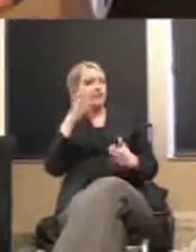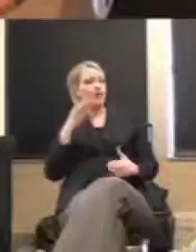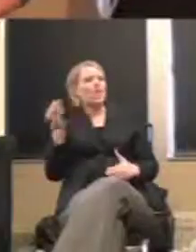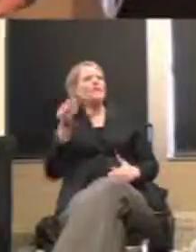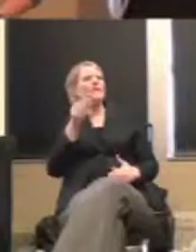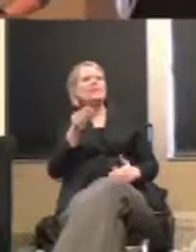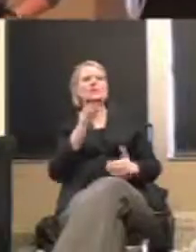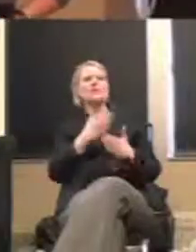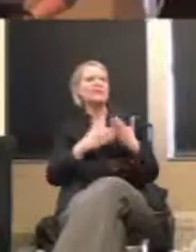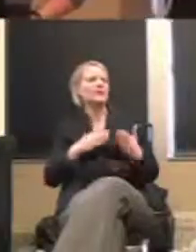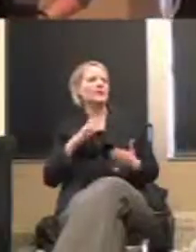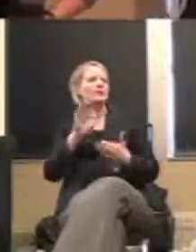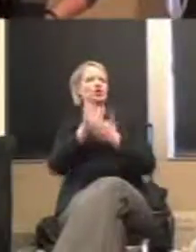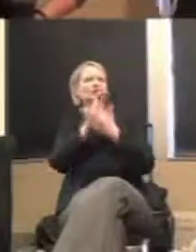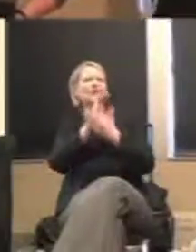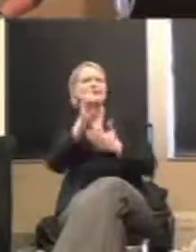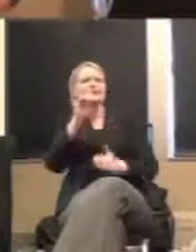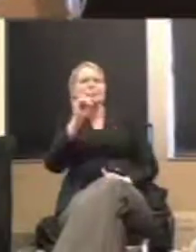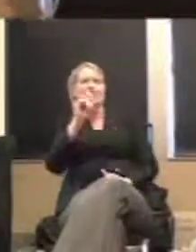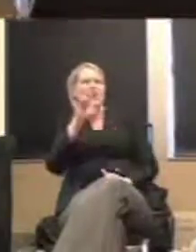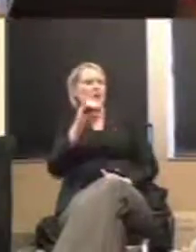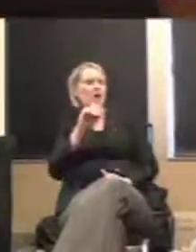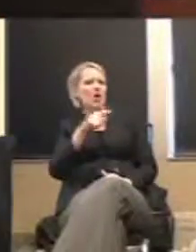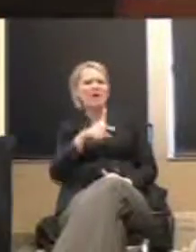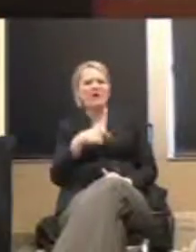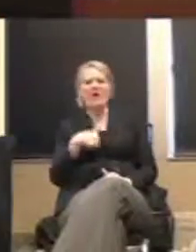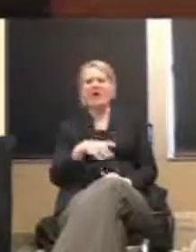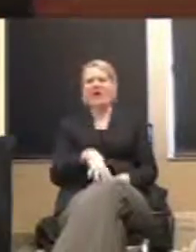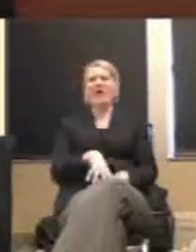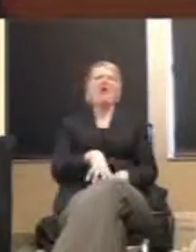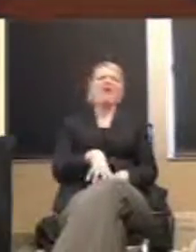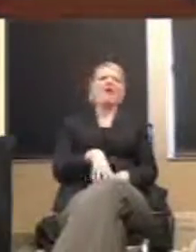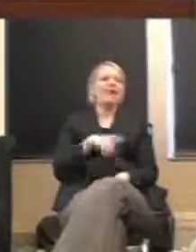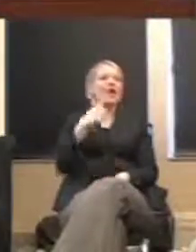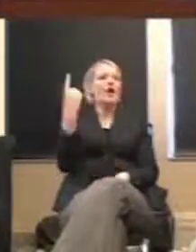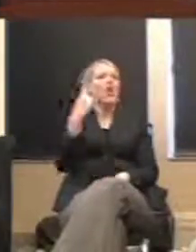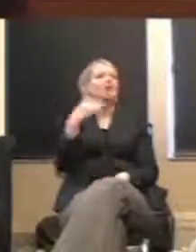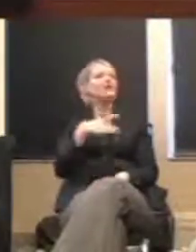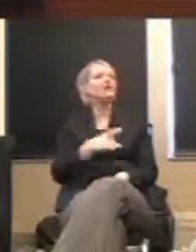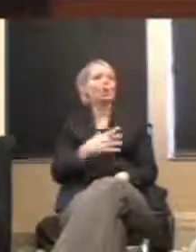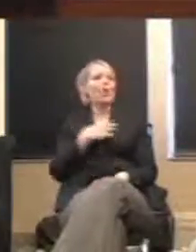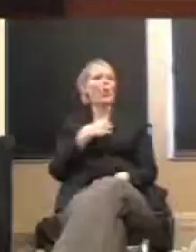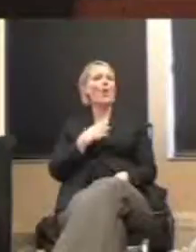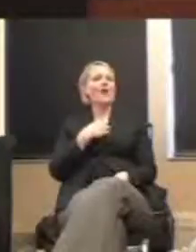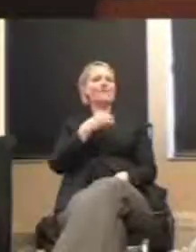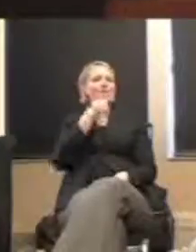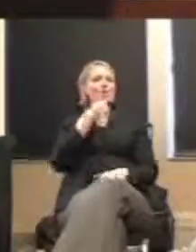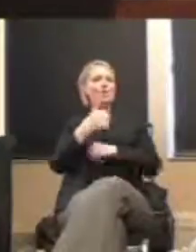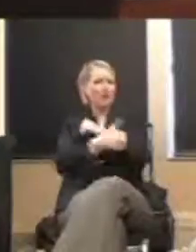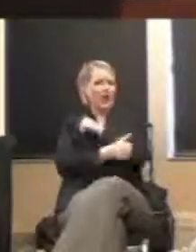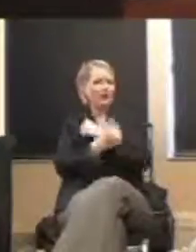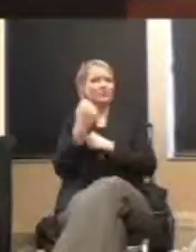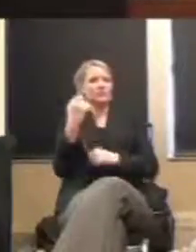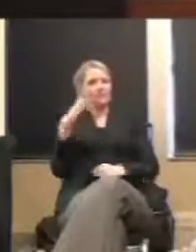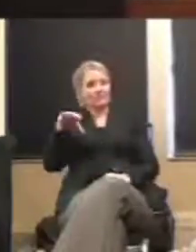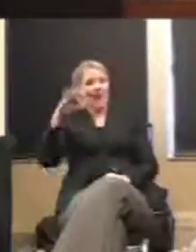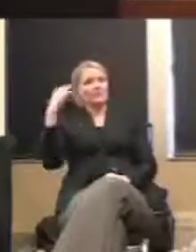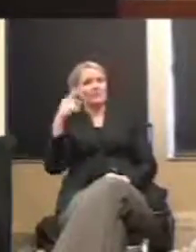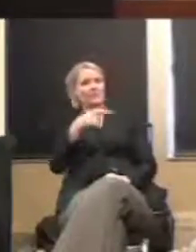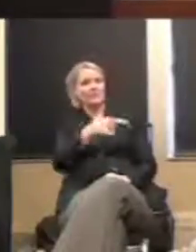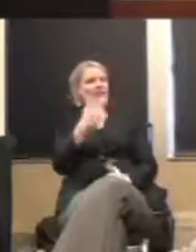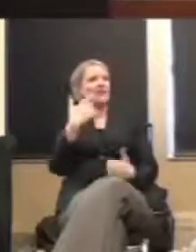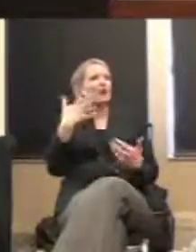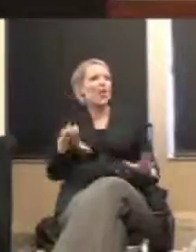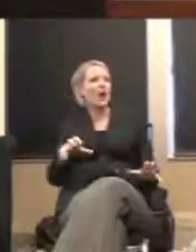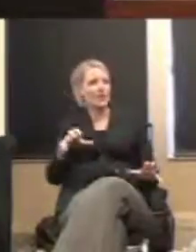cheesy Dorito. They hate that, right? They only like that white food, crackers kind of thing. Find something that you know that they don't